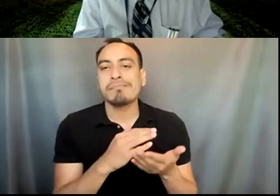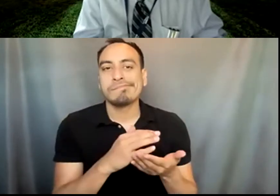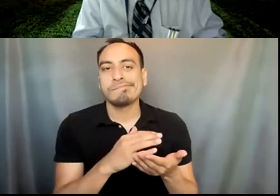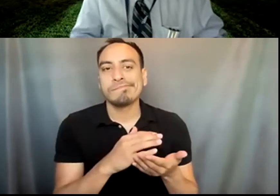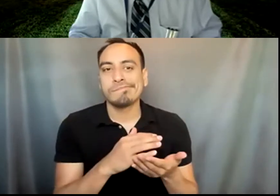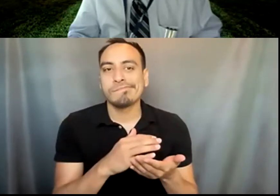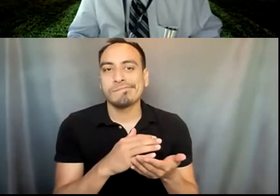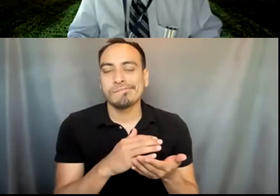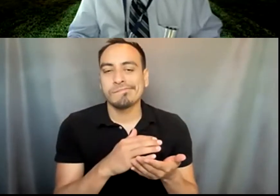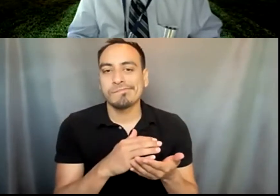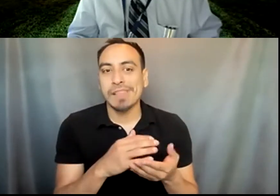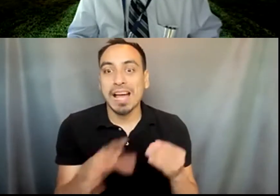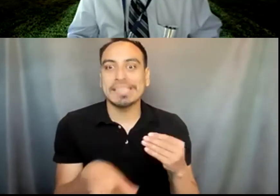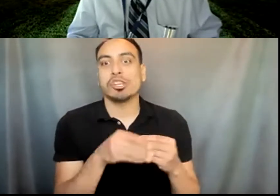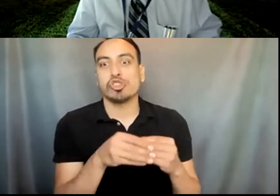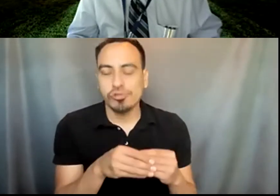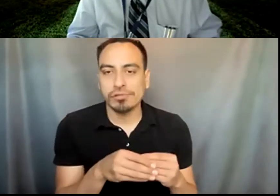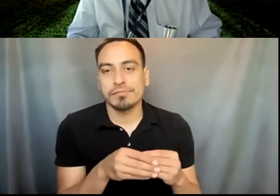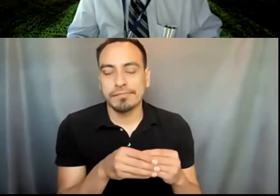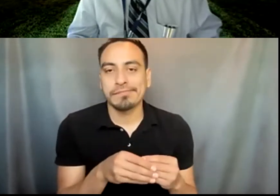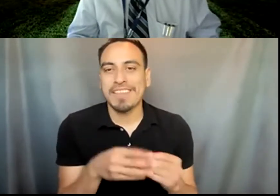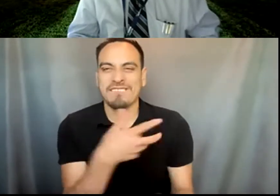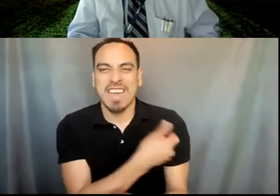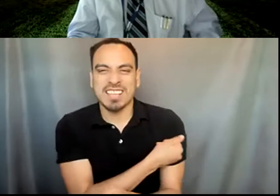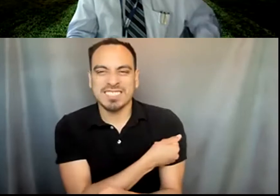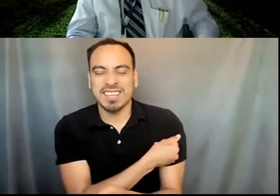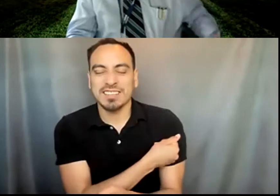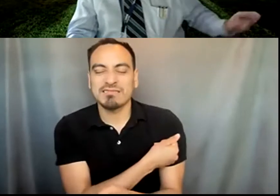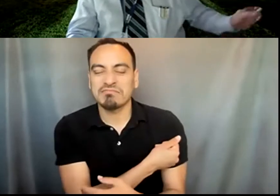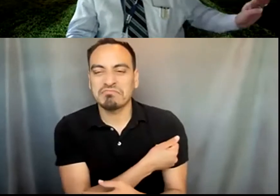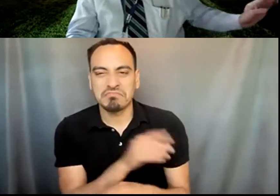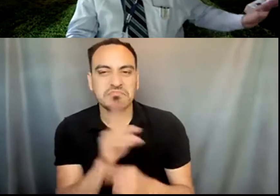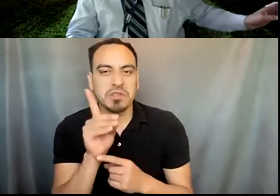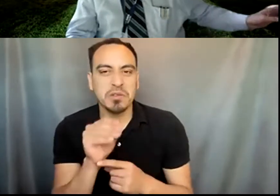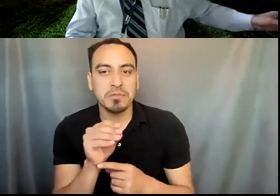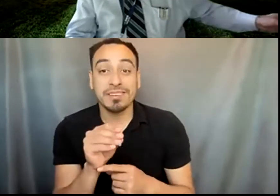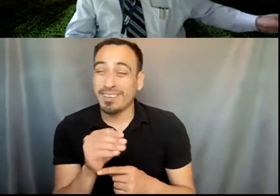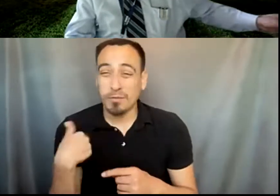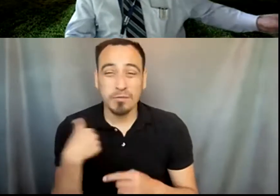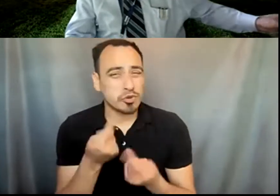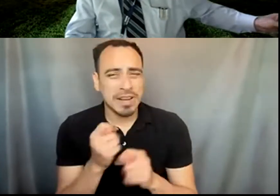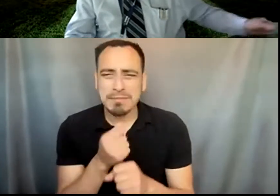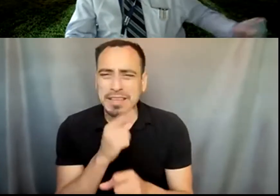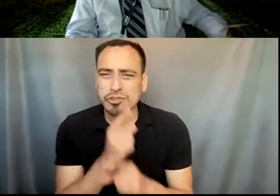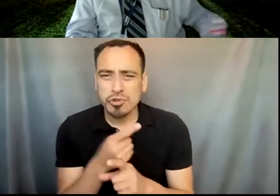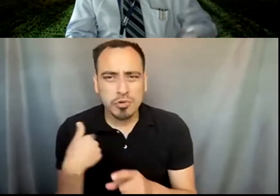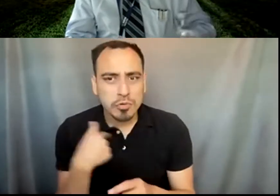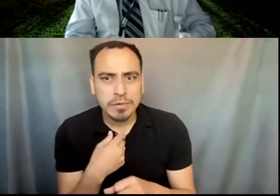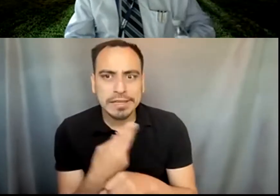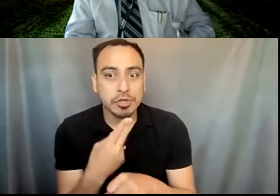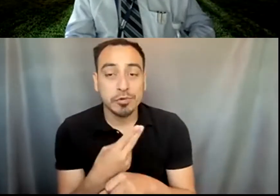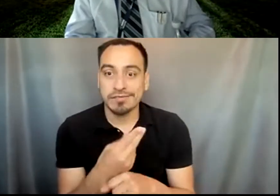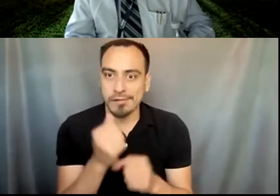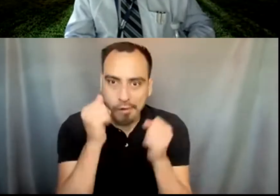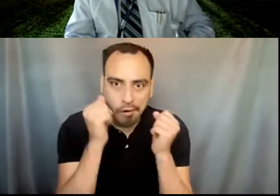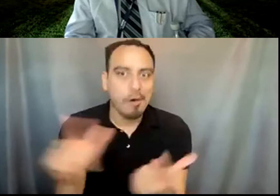they have in stock, but we are trying to make sure that we use up our vaccine, and